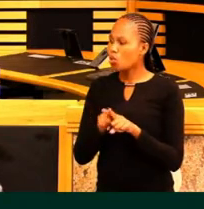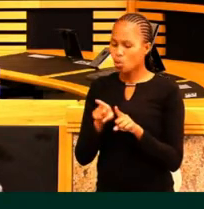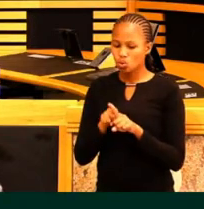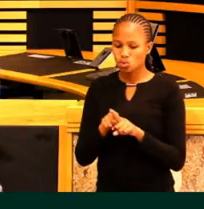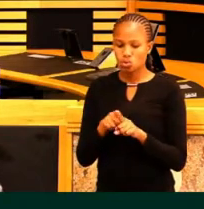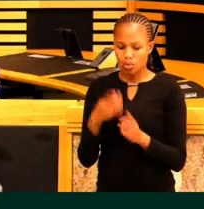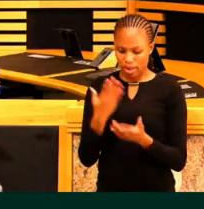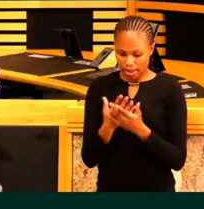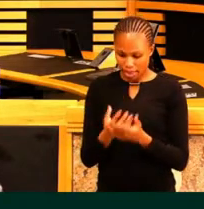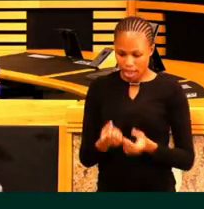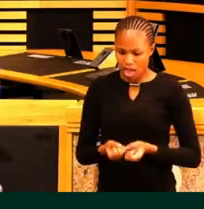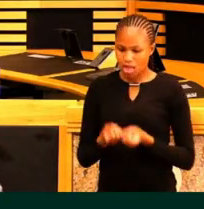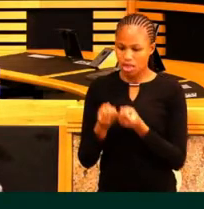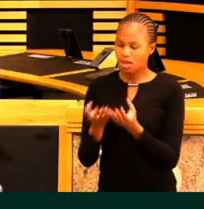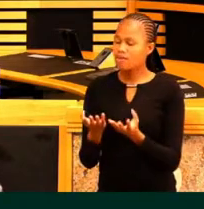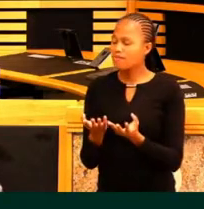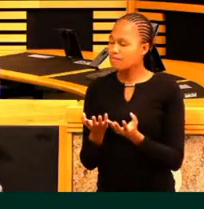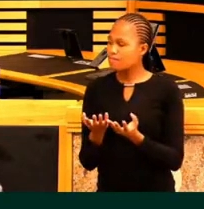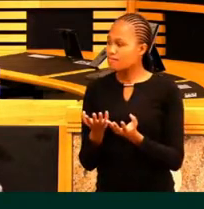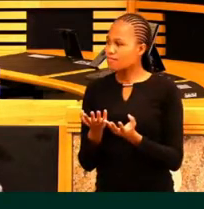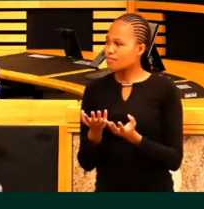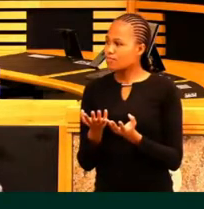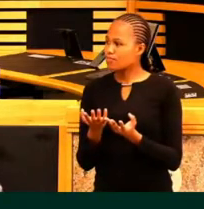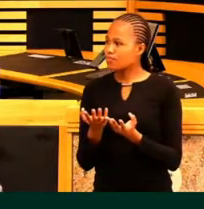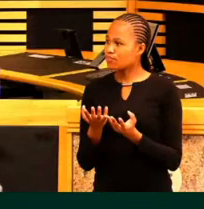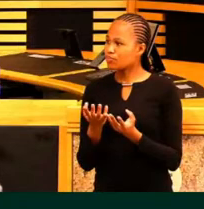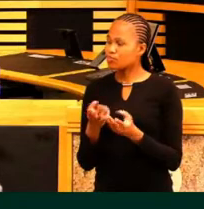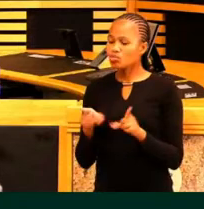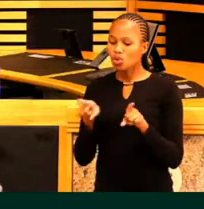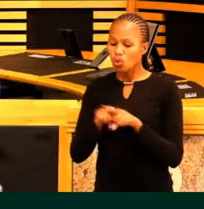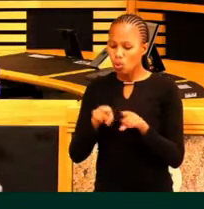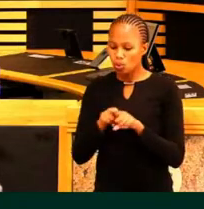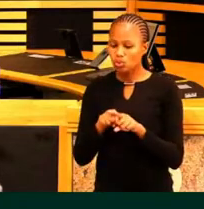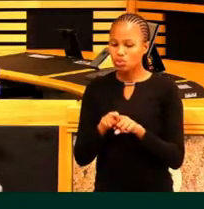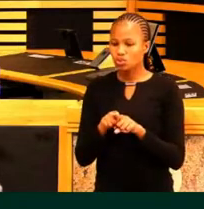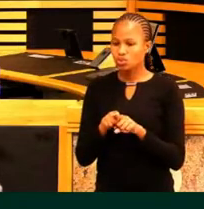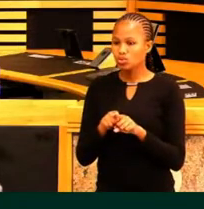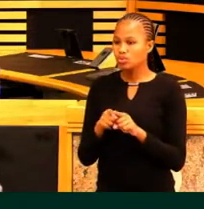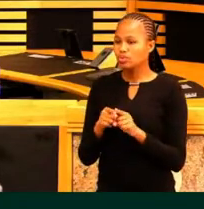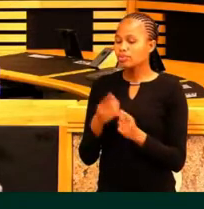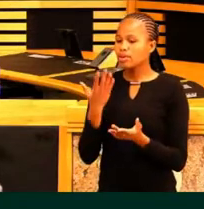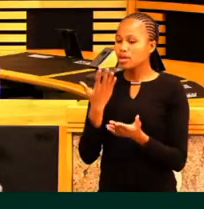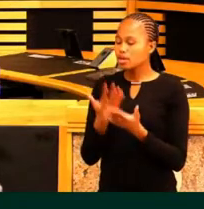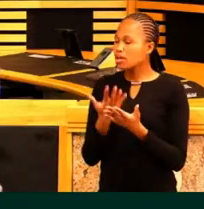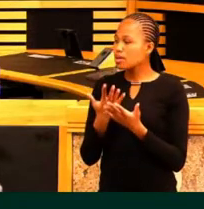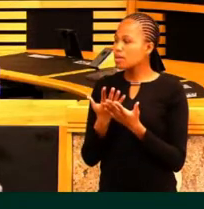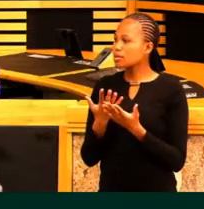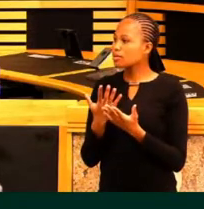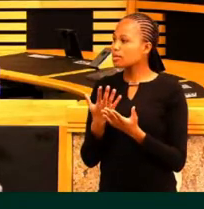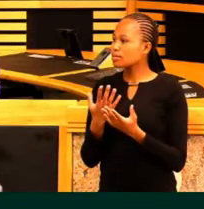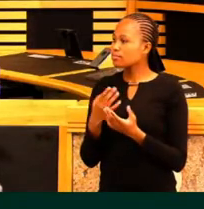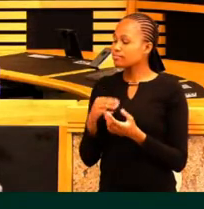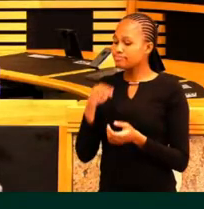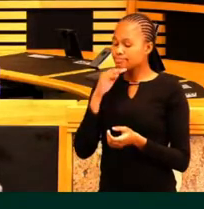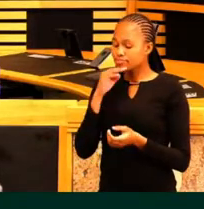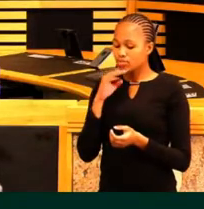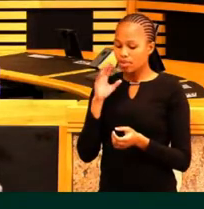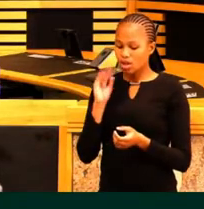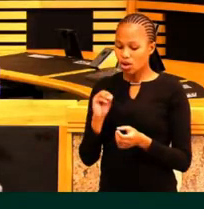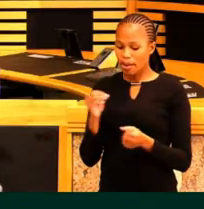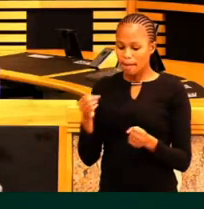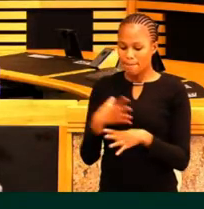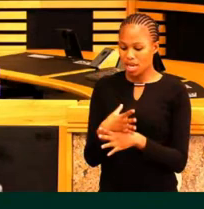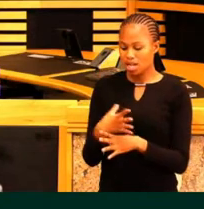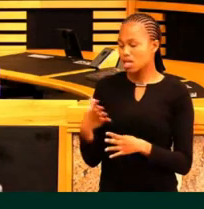us and we also saw that they say mismatch between the availability of jobs and